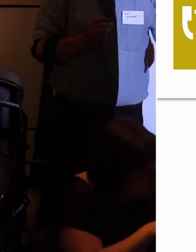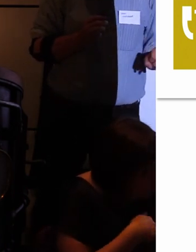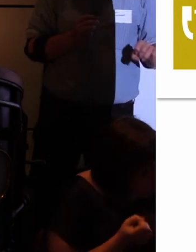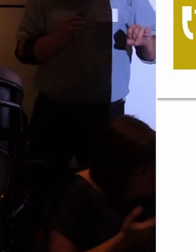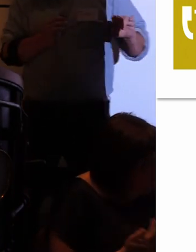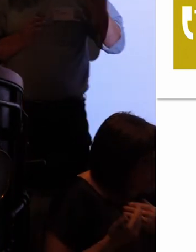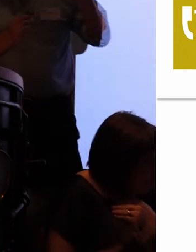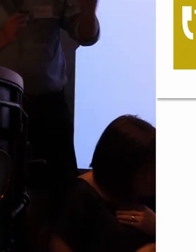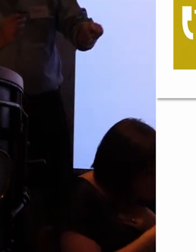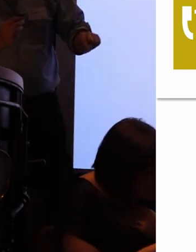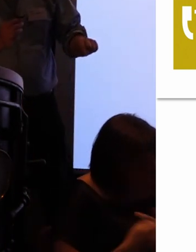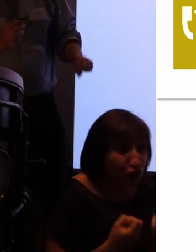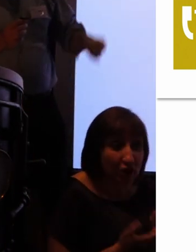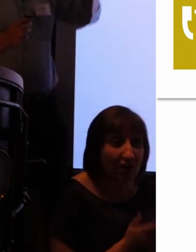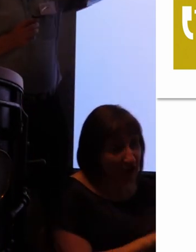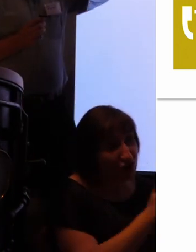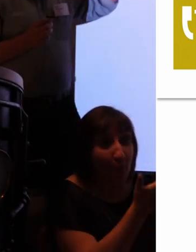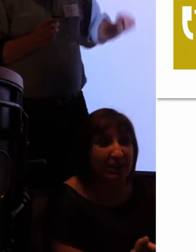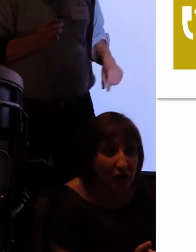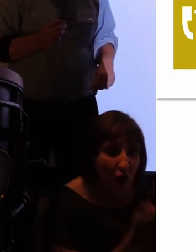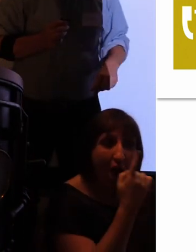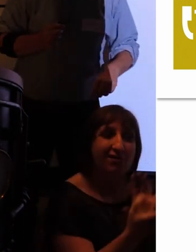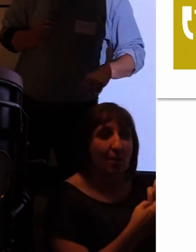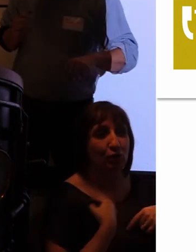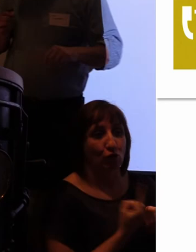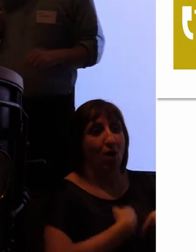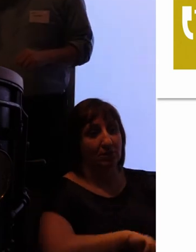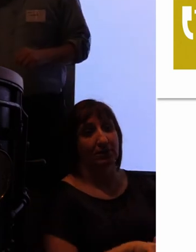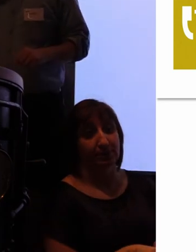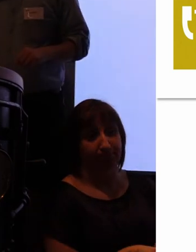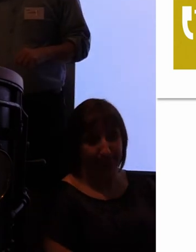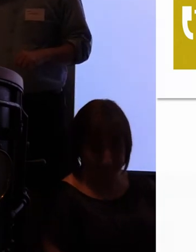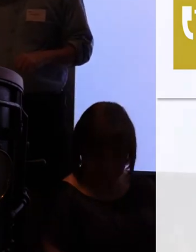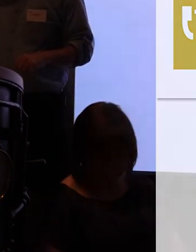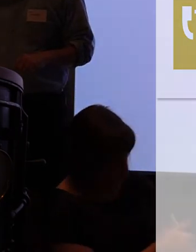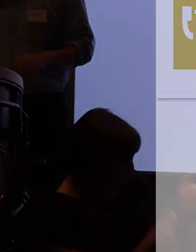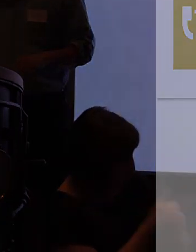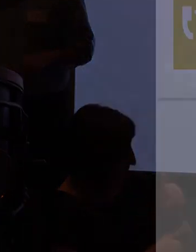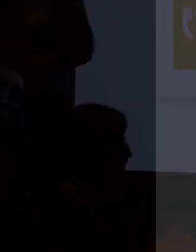delivering heritage, you're delivering interpretation, come and talk to us. Well done!